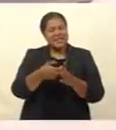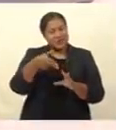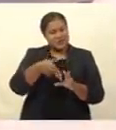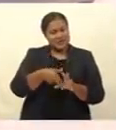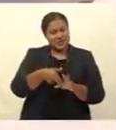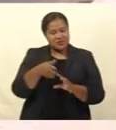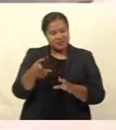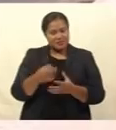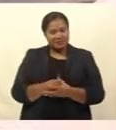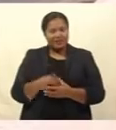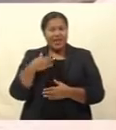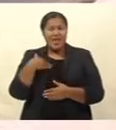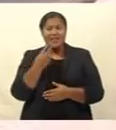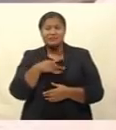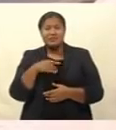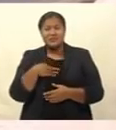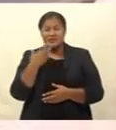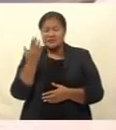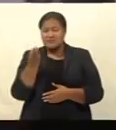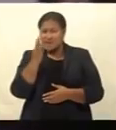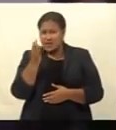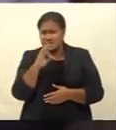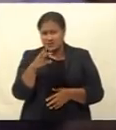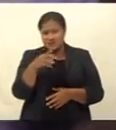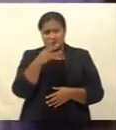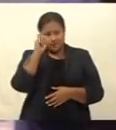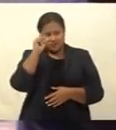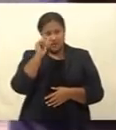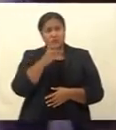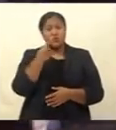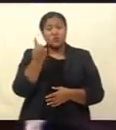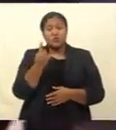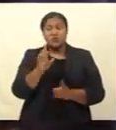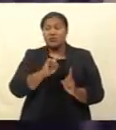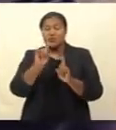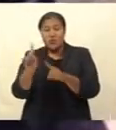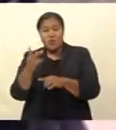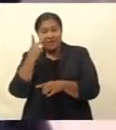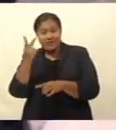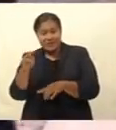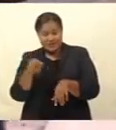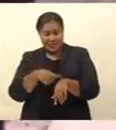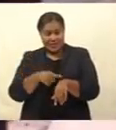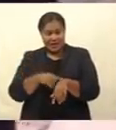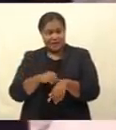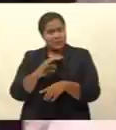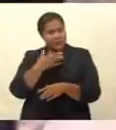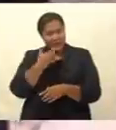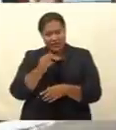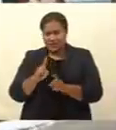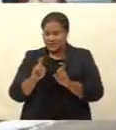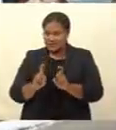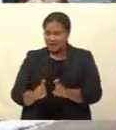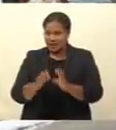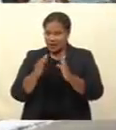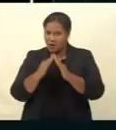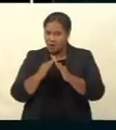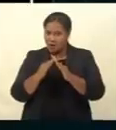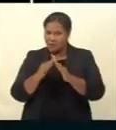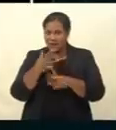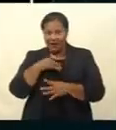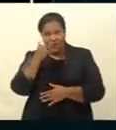Health Ministry is requesting Fijians who may have been present at any of these locations to remain in their homes and